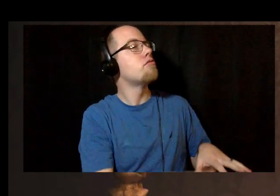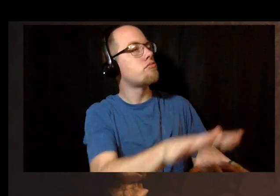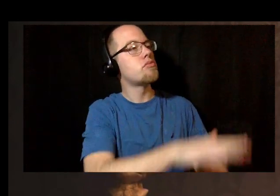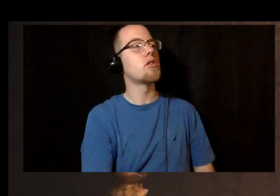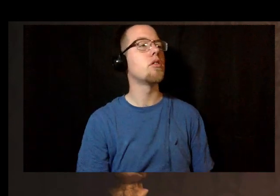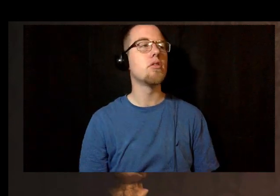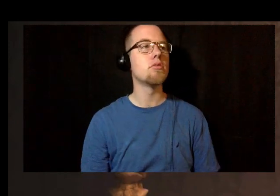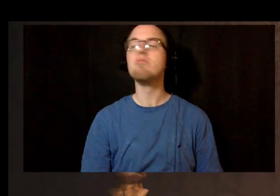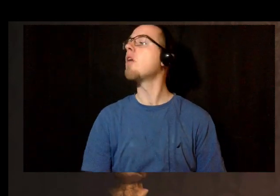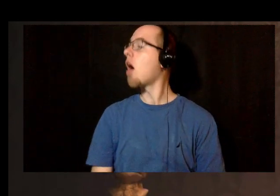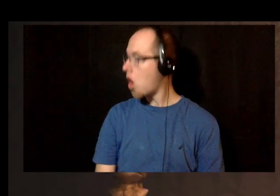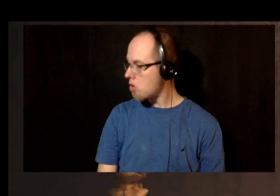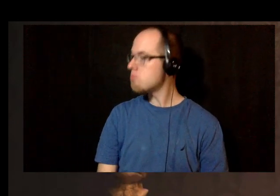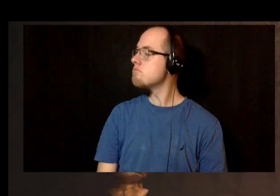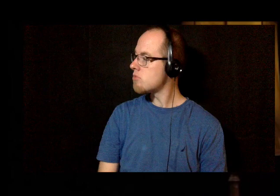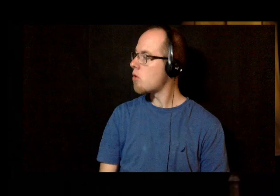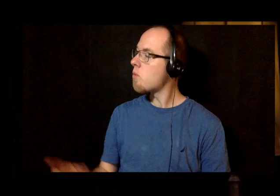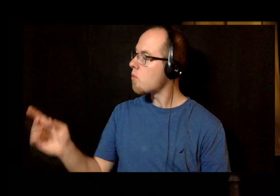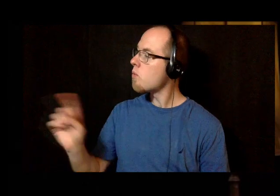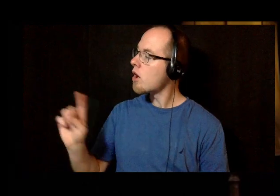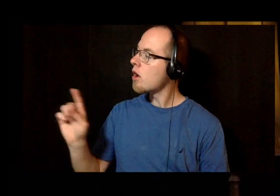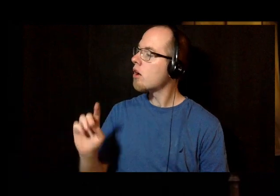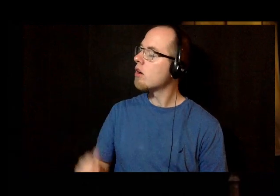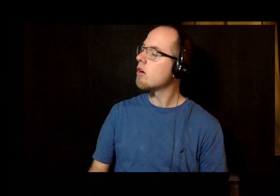Where are you? Stabbyville.